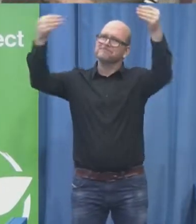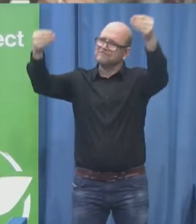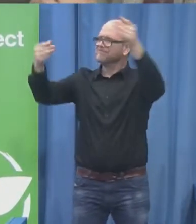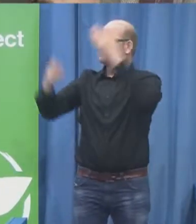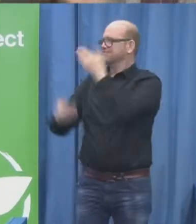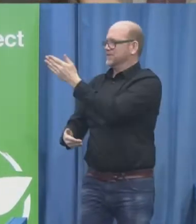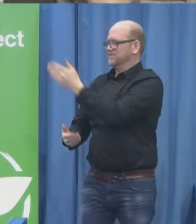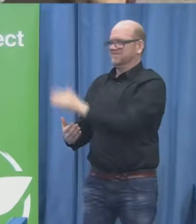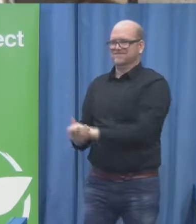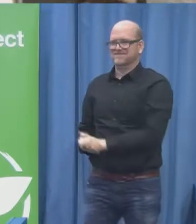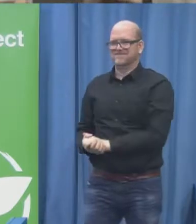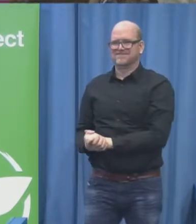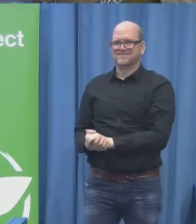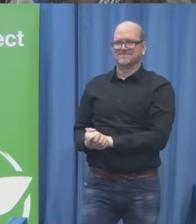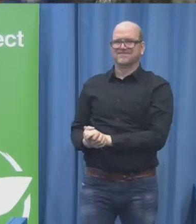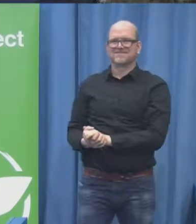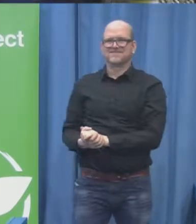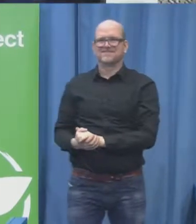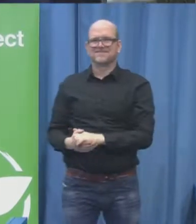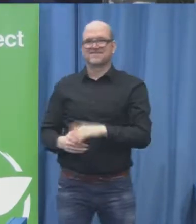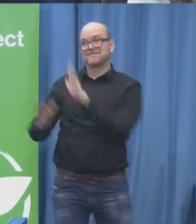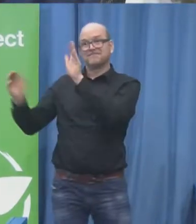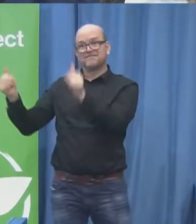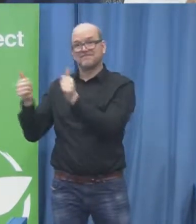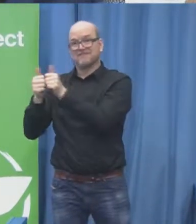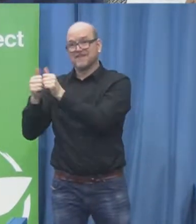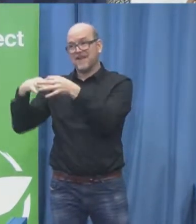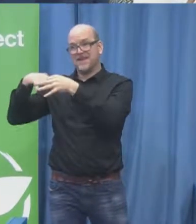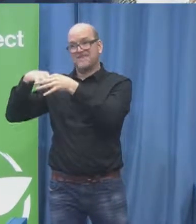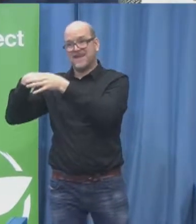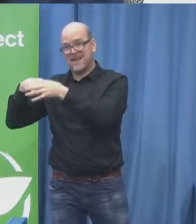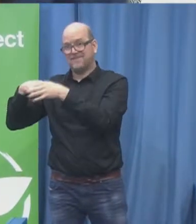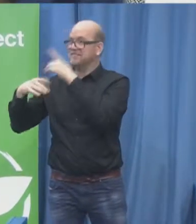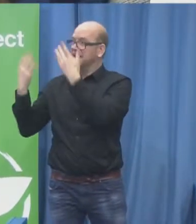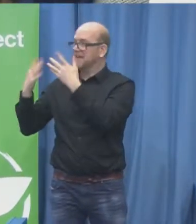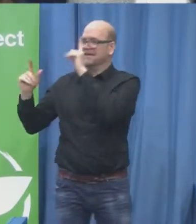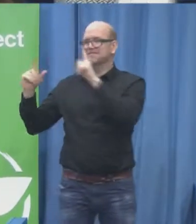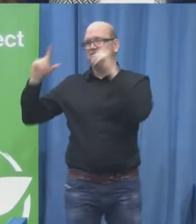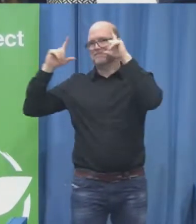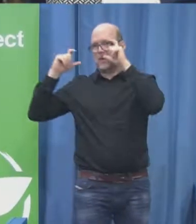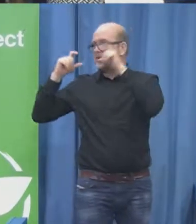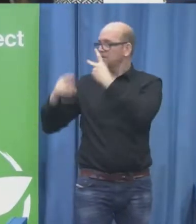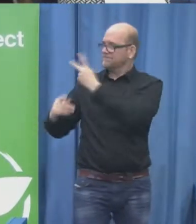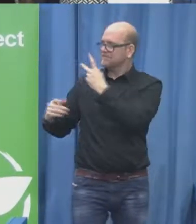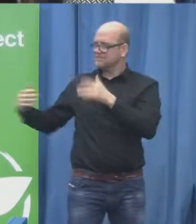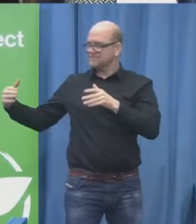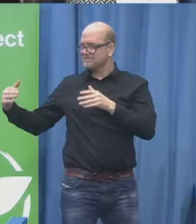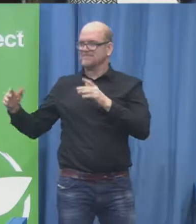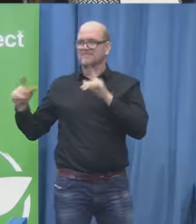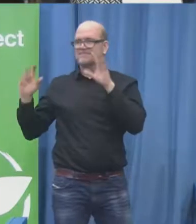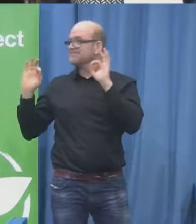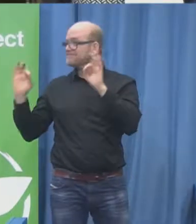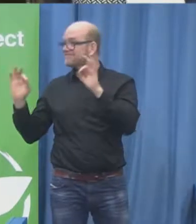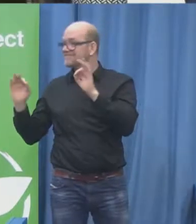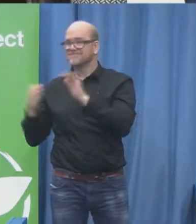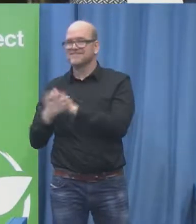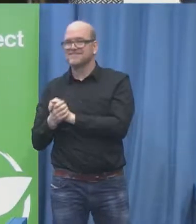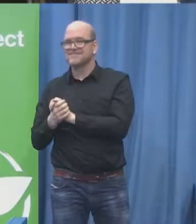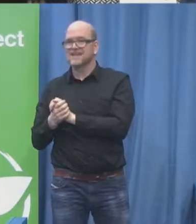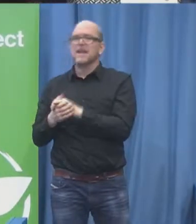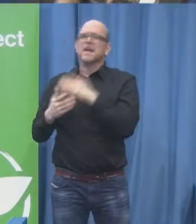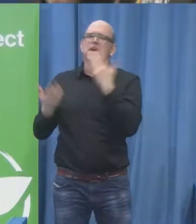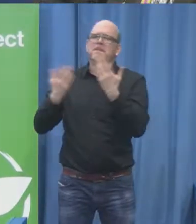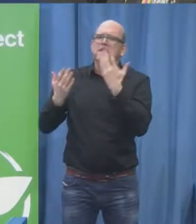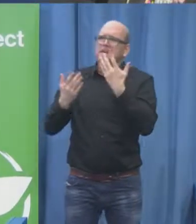Jakob von Uexküll, who is also founder of the Right Livelihood Award and the Alternative Nobel Prize. So that is, absolutely. Yes? Thank you